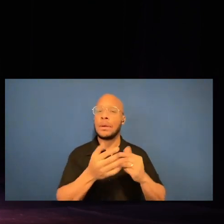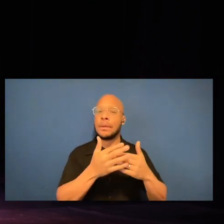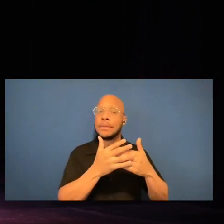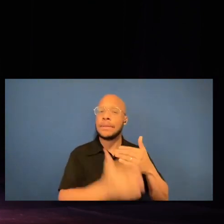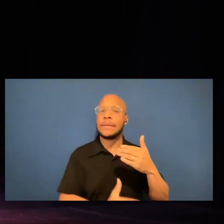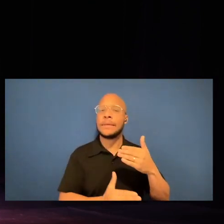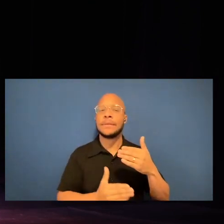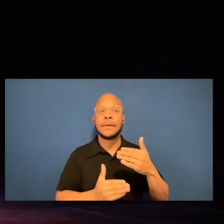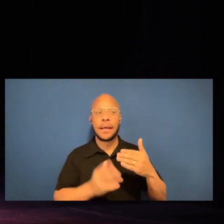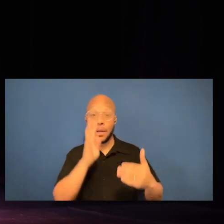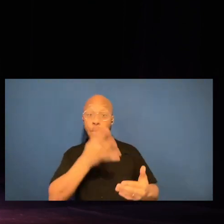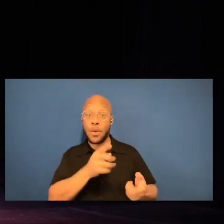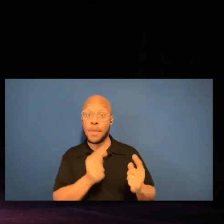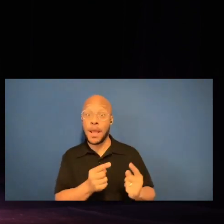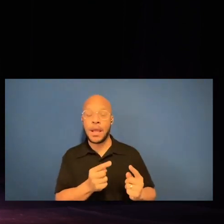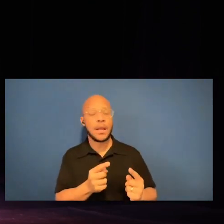malevolence."